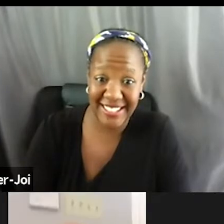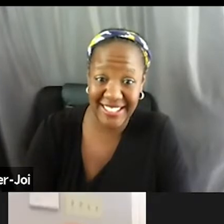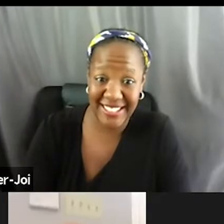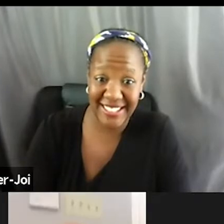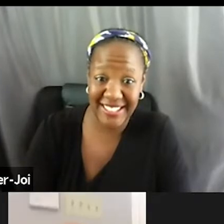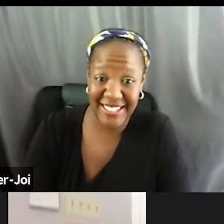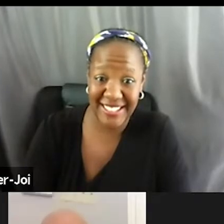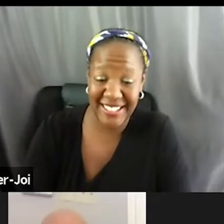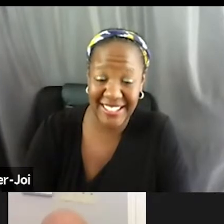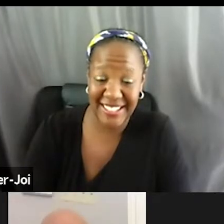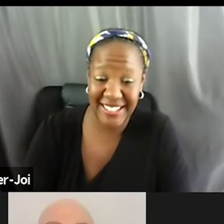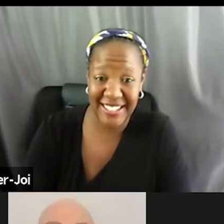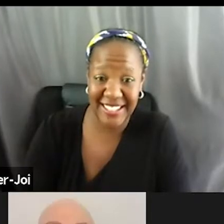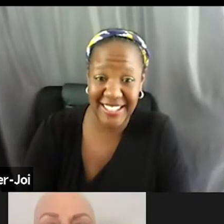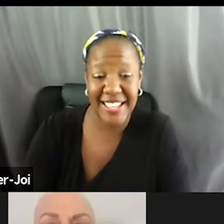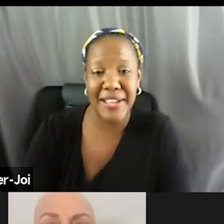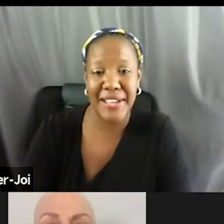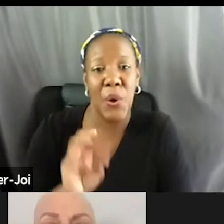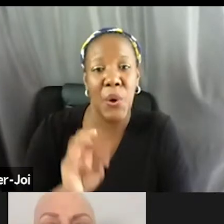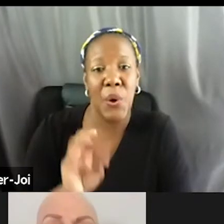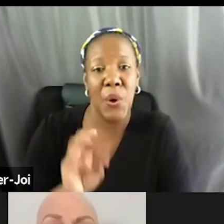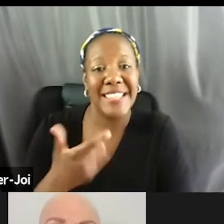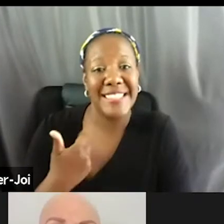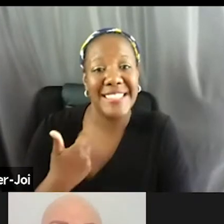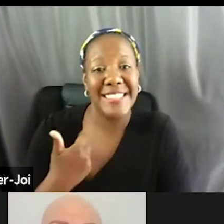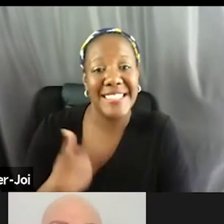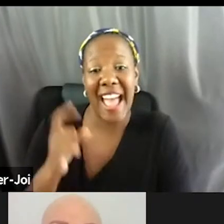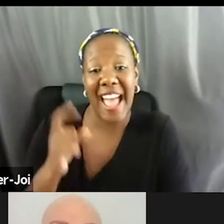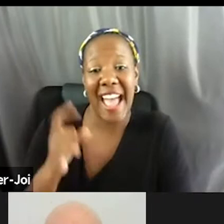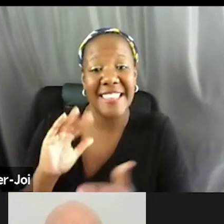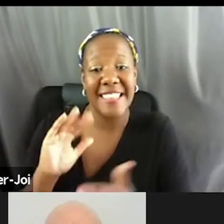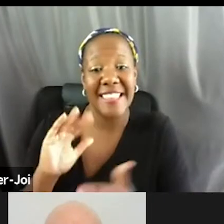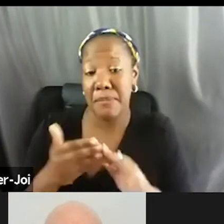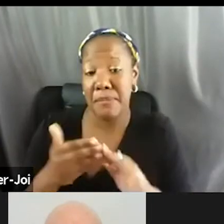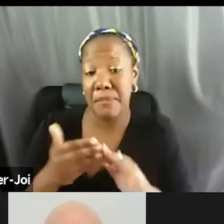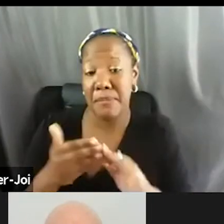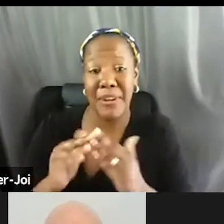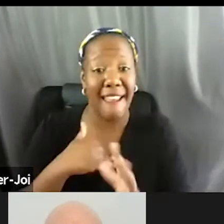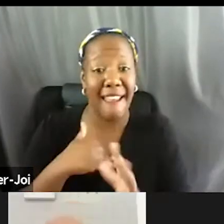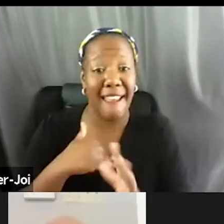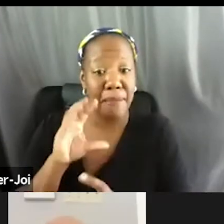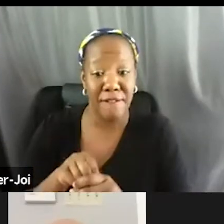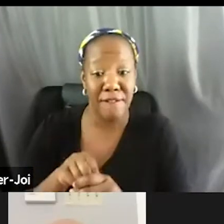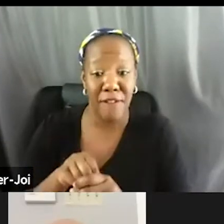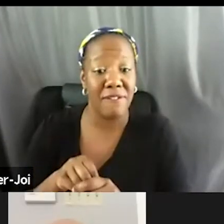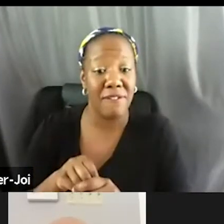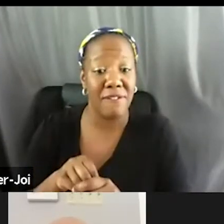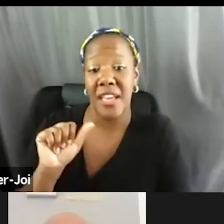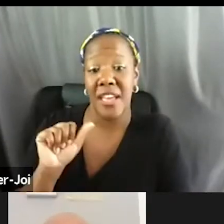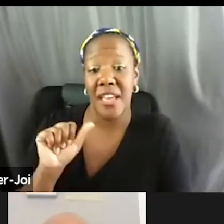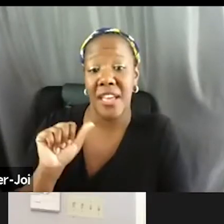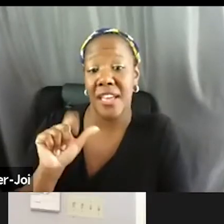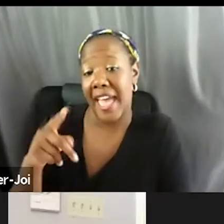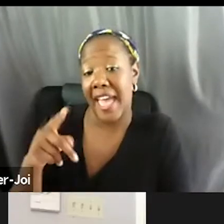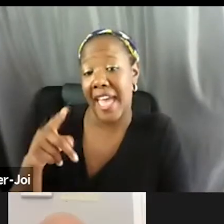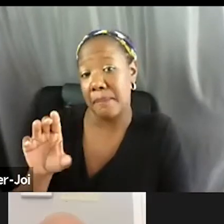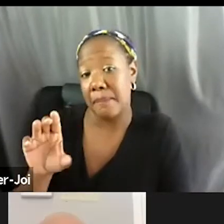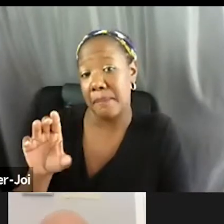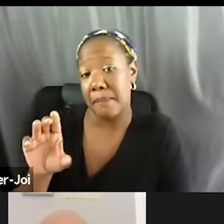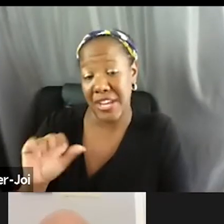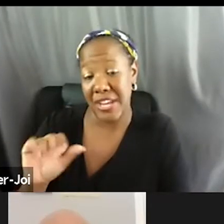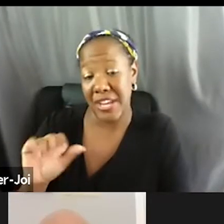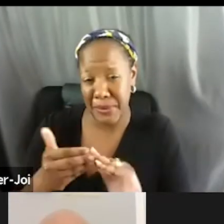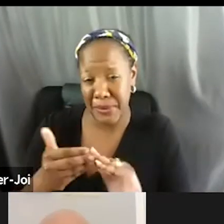I think, you know, with the community that I'm part of, the alopecia community, it's a little bit different because we're